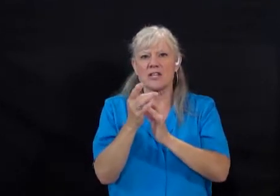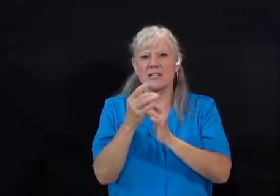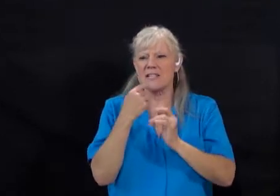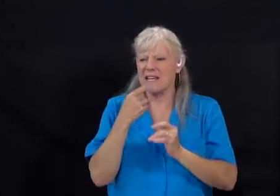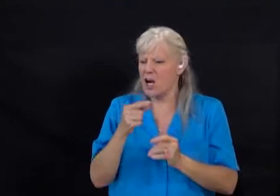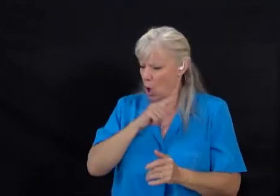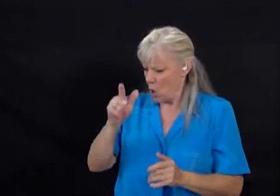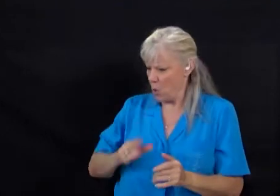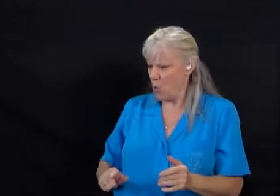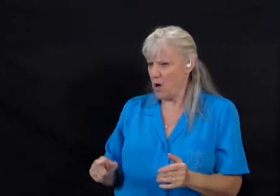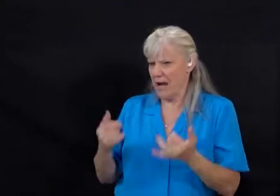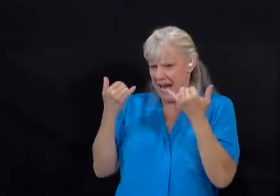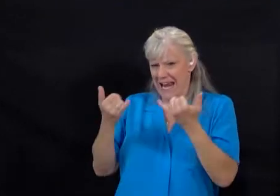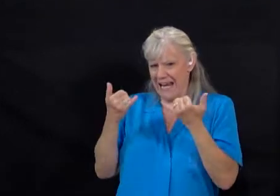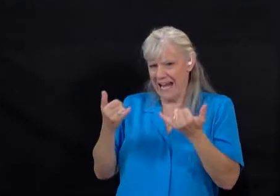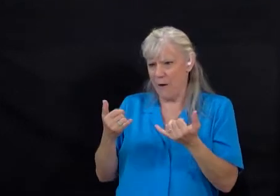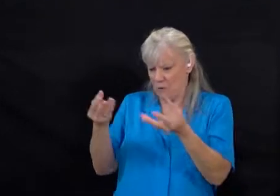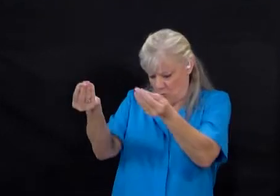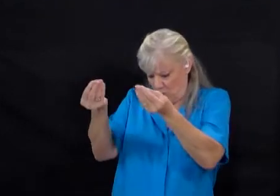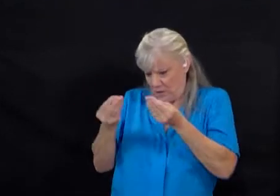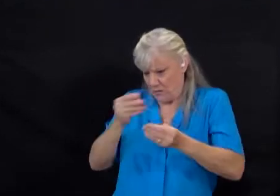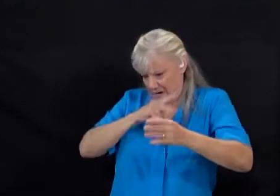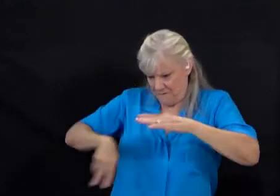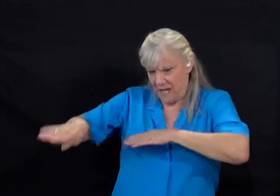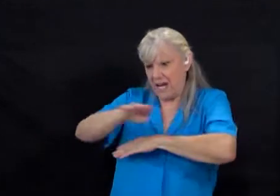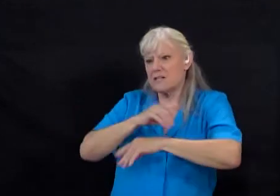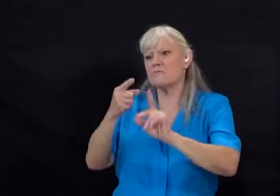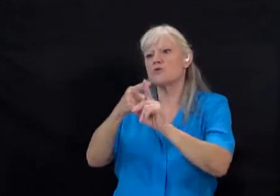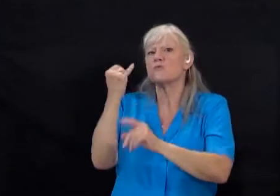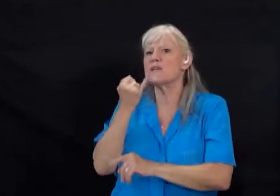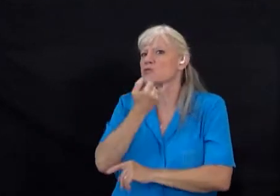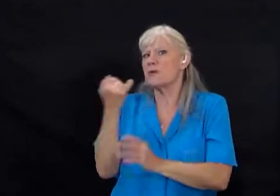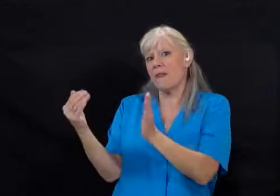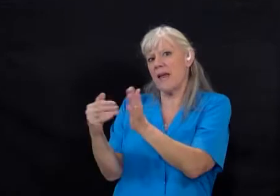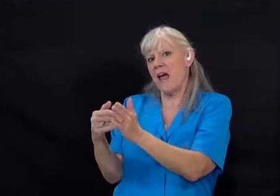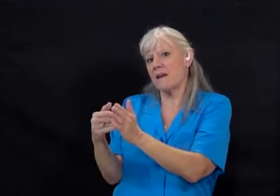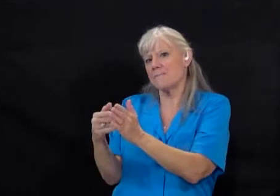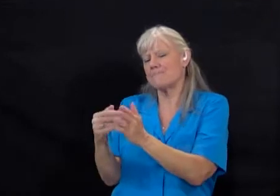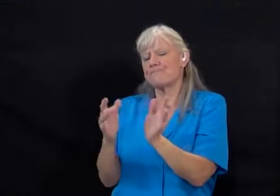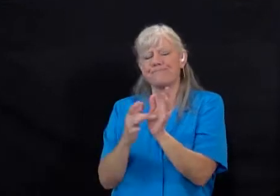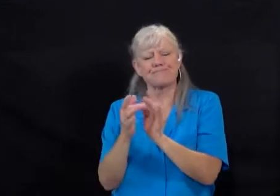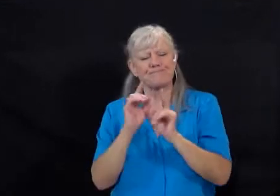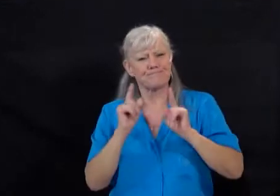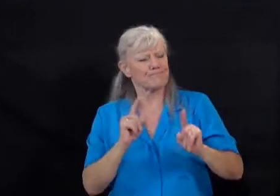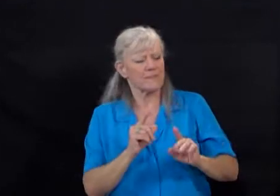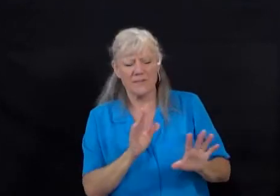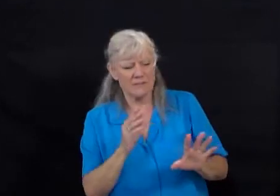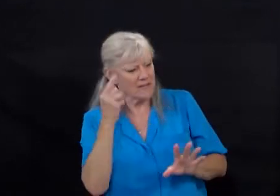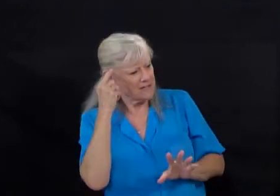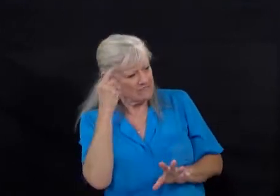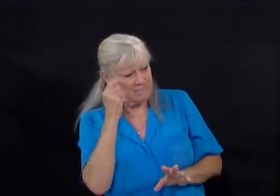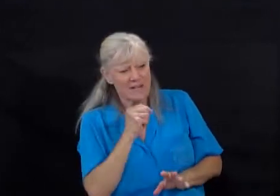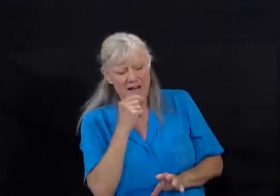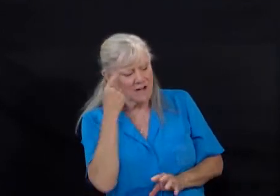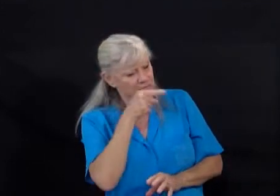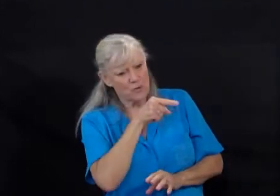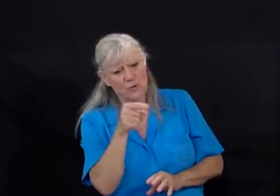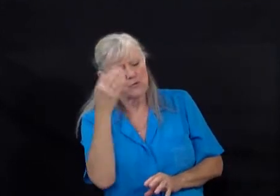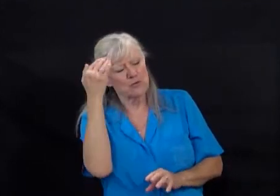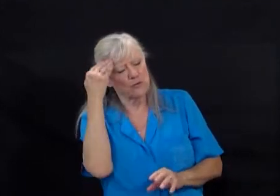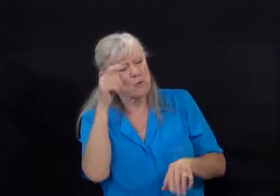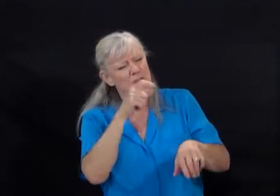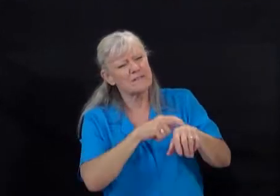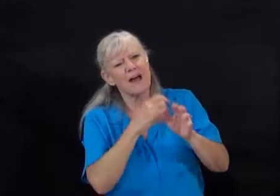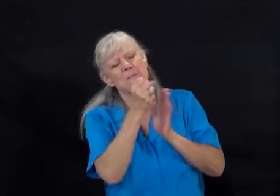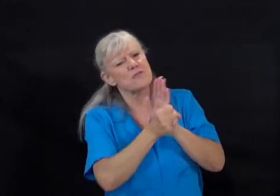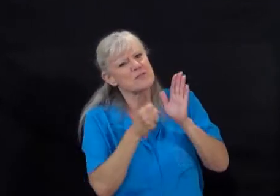going to restore the kingdom of Israel? He answered them, it is not for you to know the times or seasons that